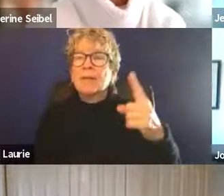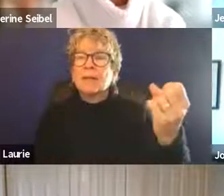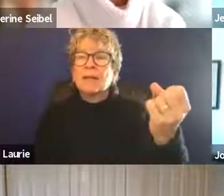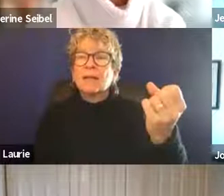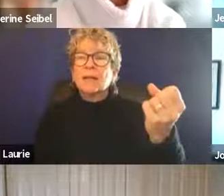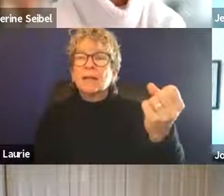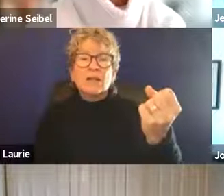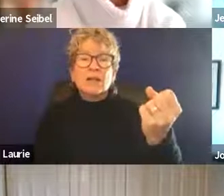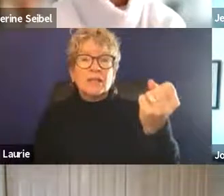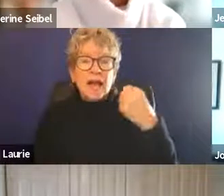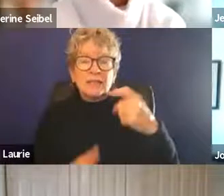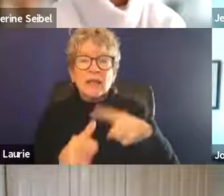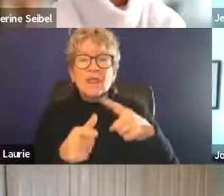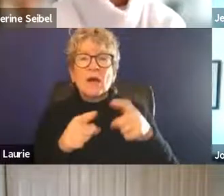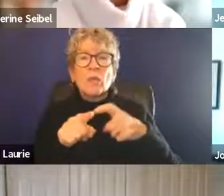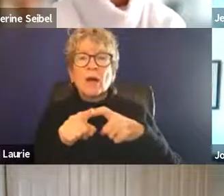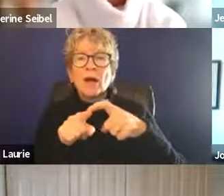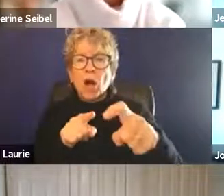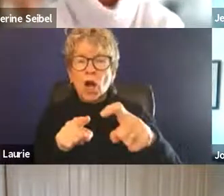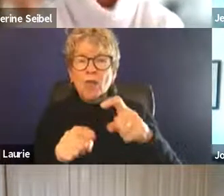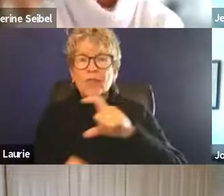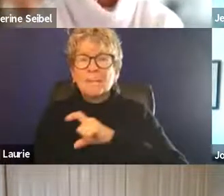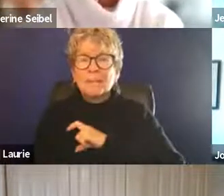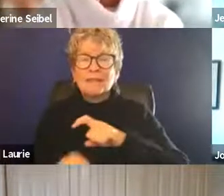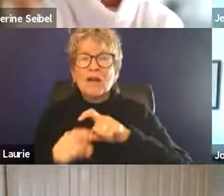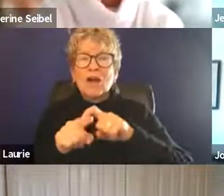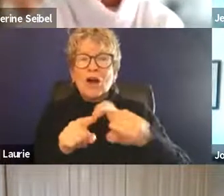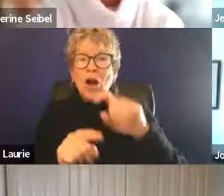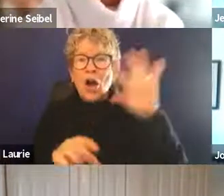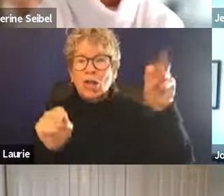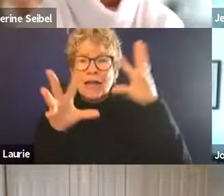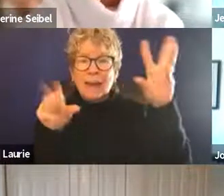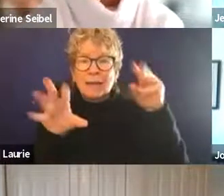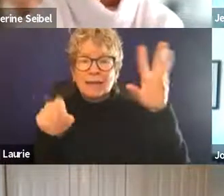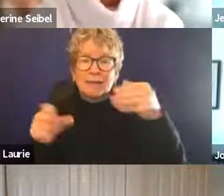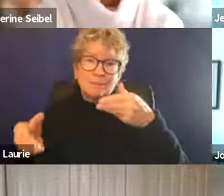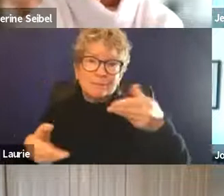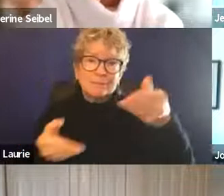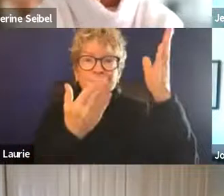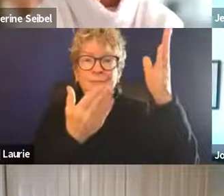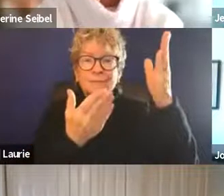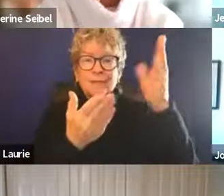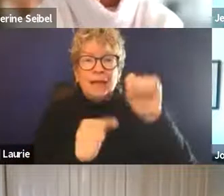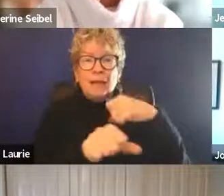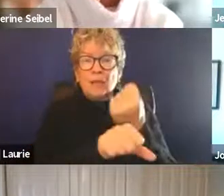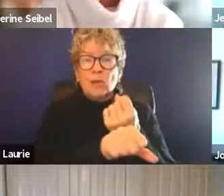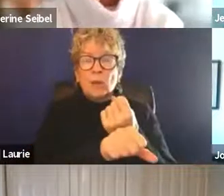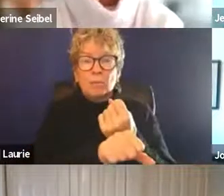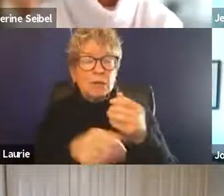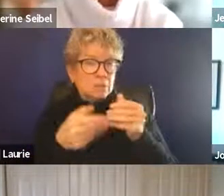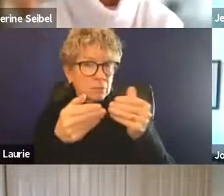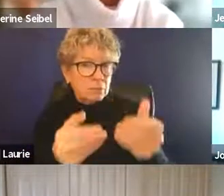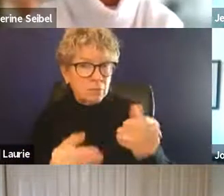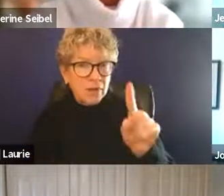going to call the police and call an ambulance and take you to a hospital against your will and lock you up. And then they asked her if she